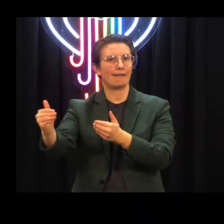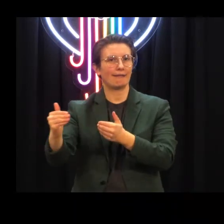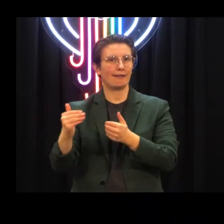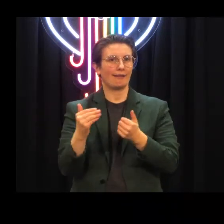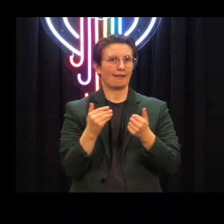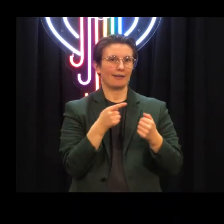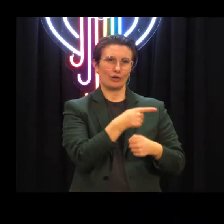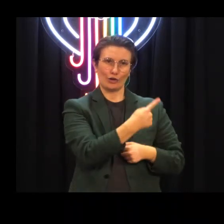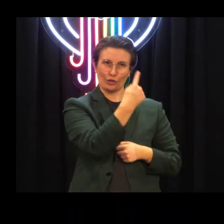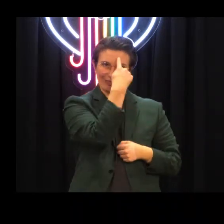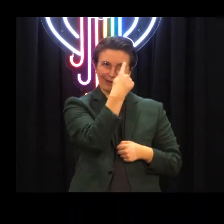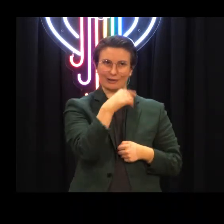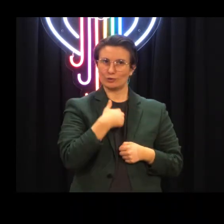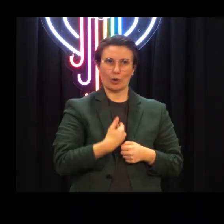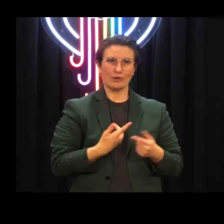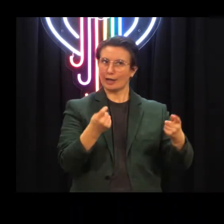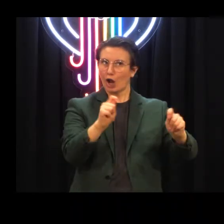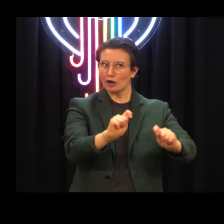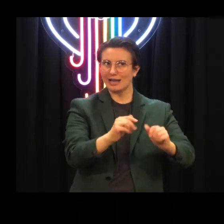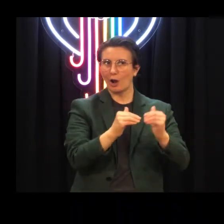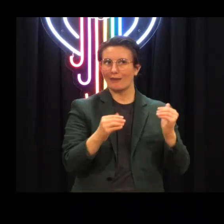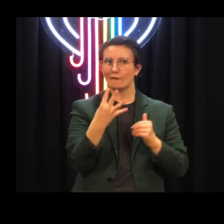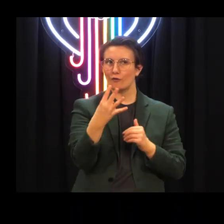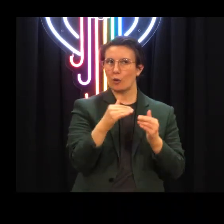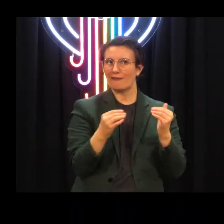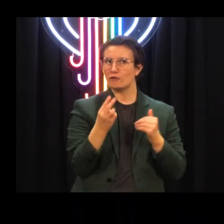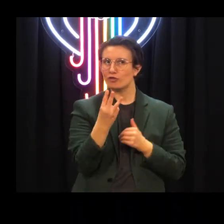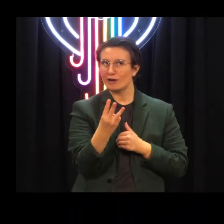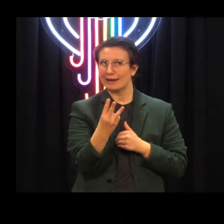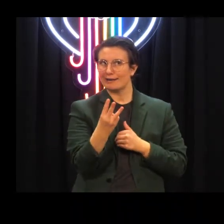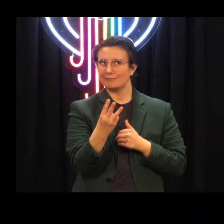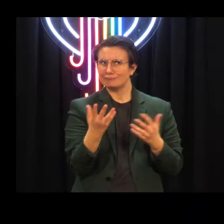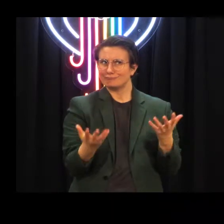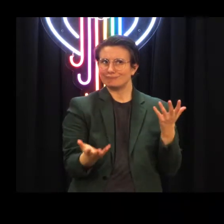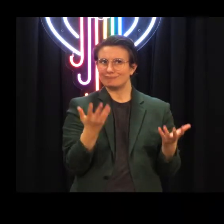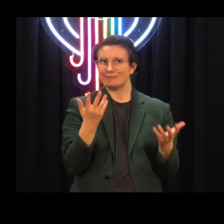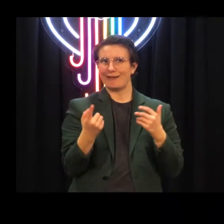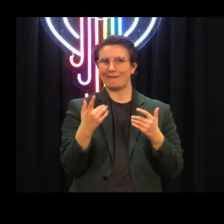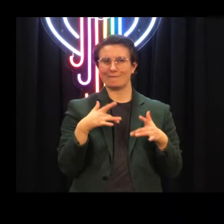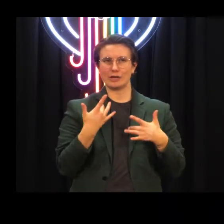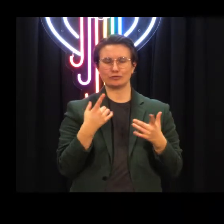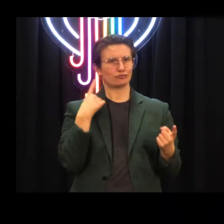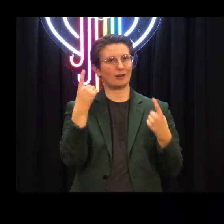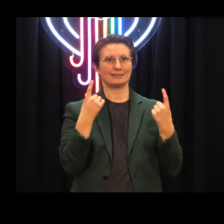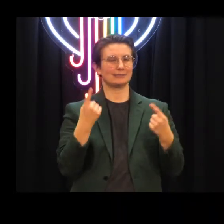require needing to use level 4 or level 3 restrictions, which seems like a little bit crazy to me,